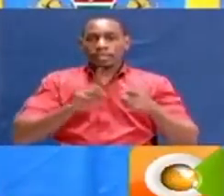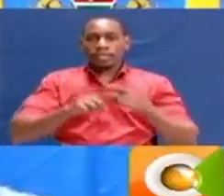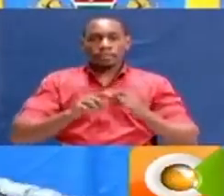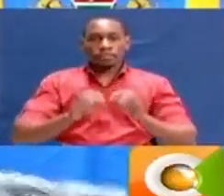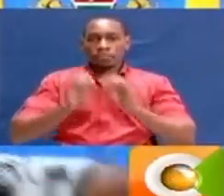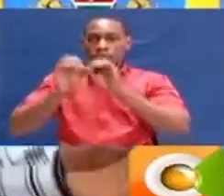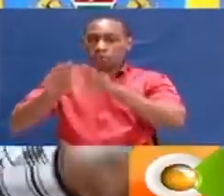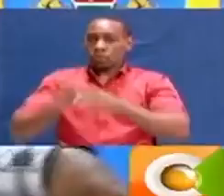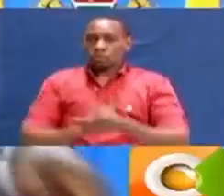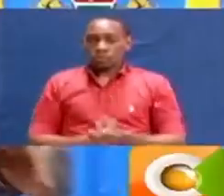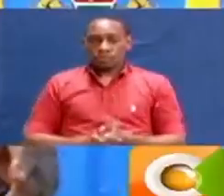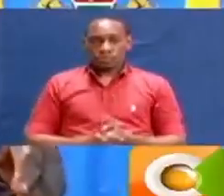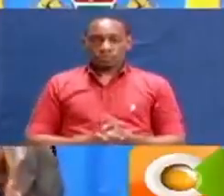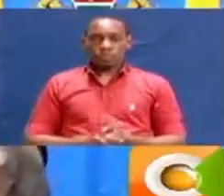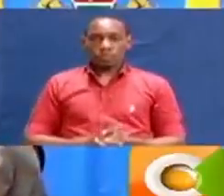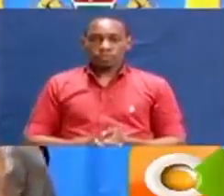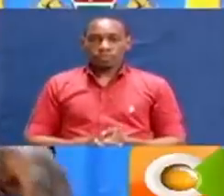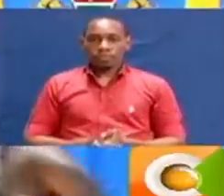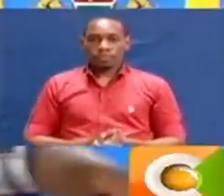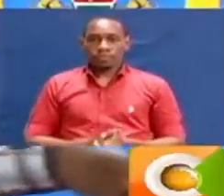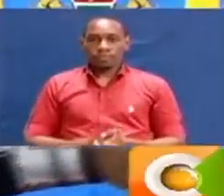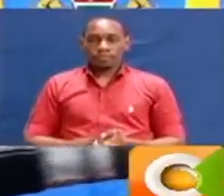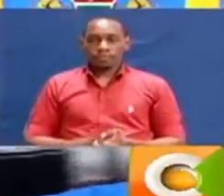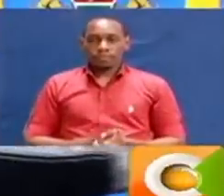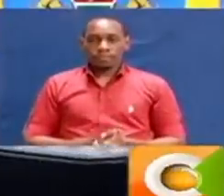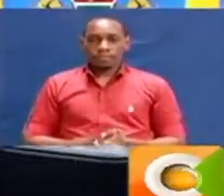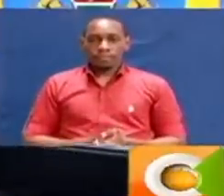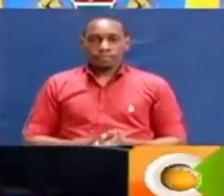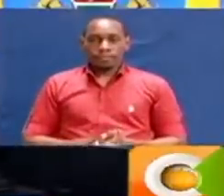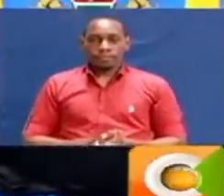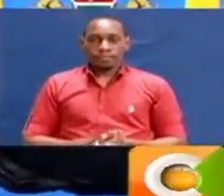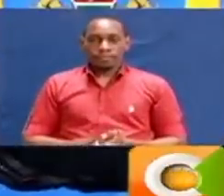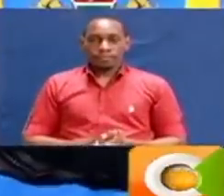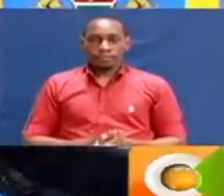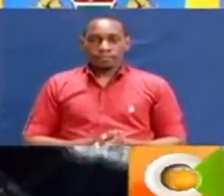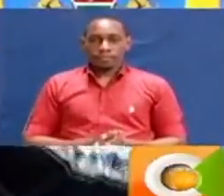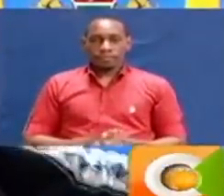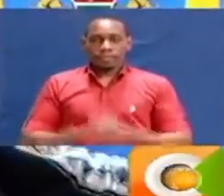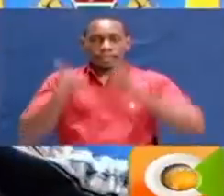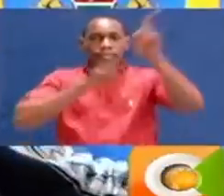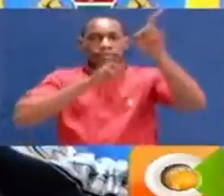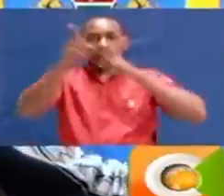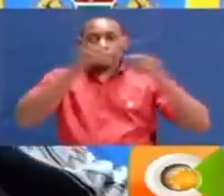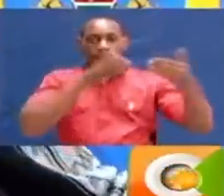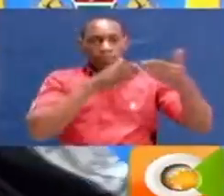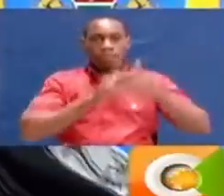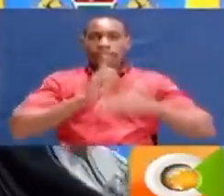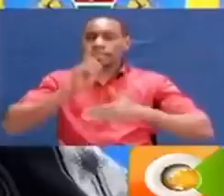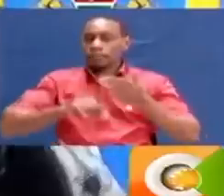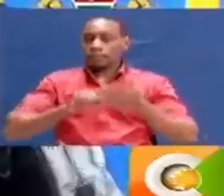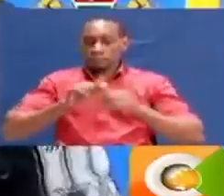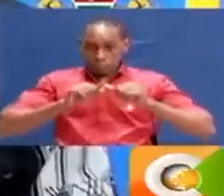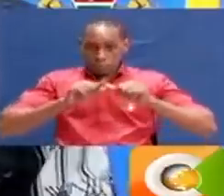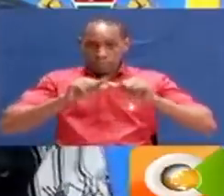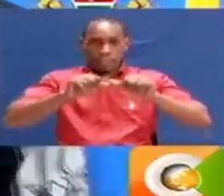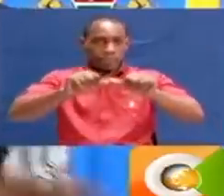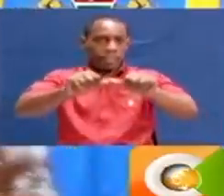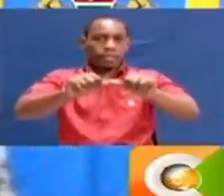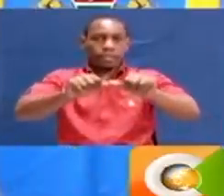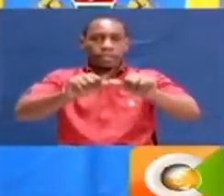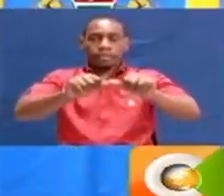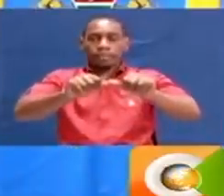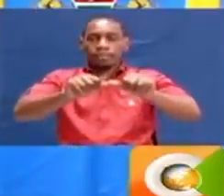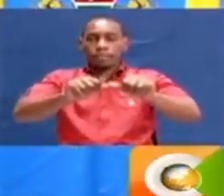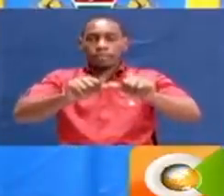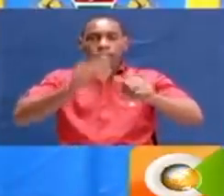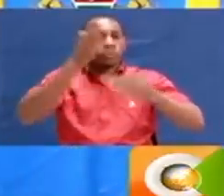out and then thrown off or incinerated. Travel restrictions, as we have said, are still on. There is nothing